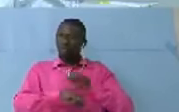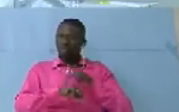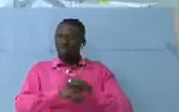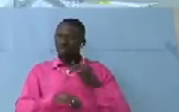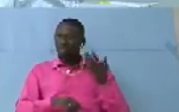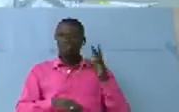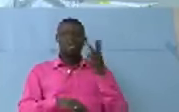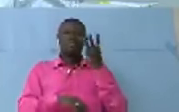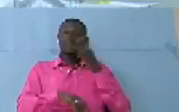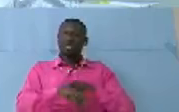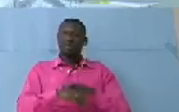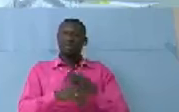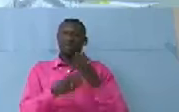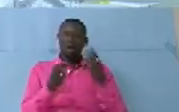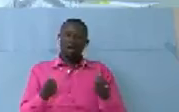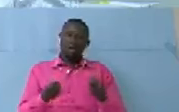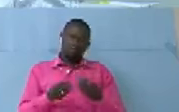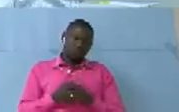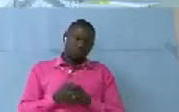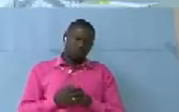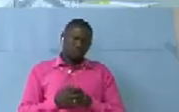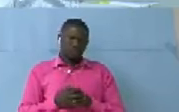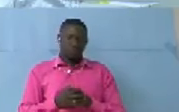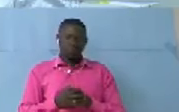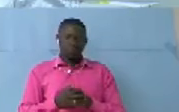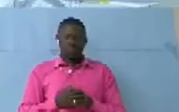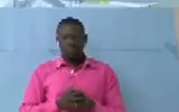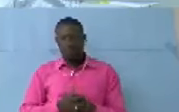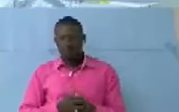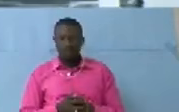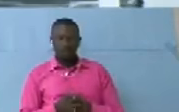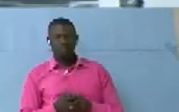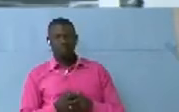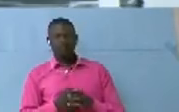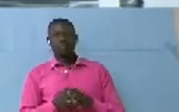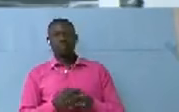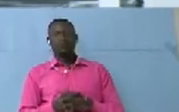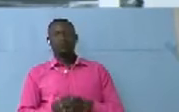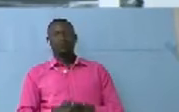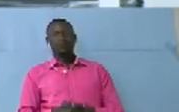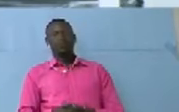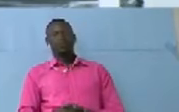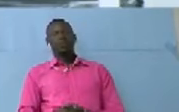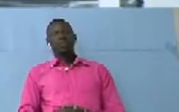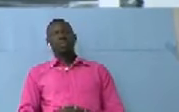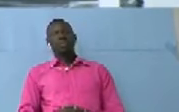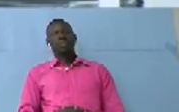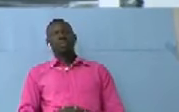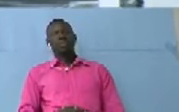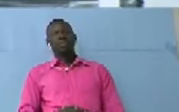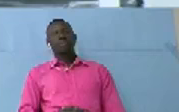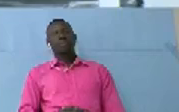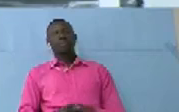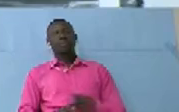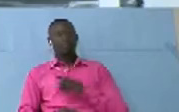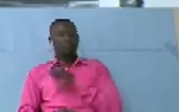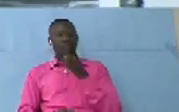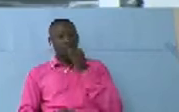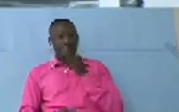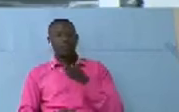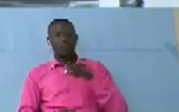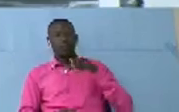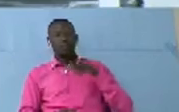sabayi ya ume ya kela, ya ume kela, ya tajiri ya ume ya dile. So you go, ndai tafasose.